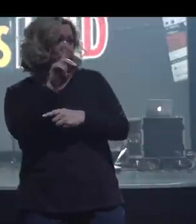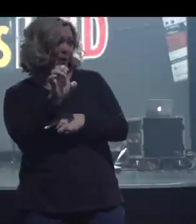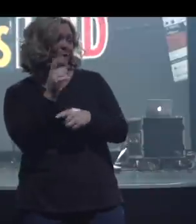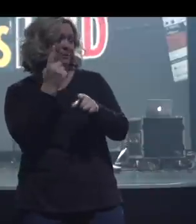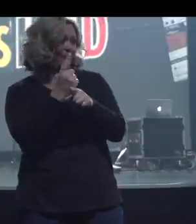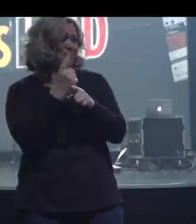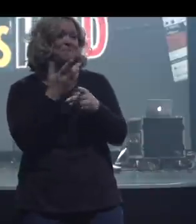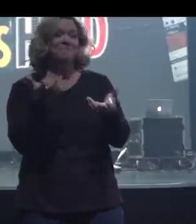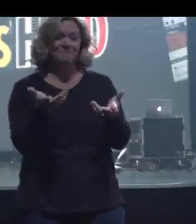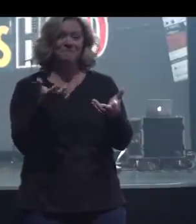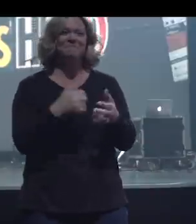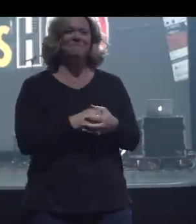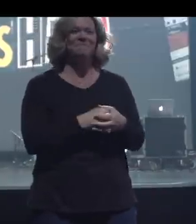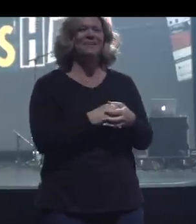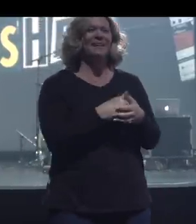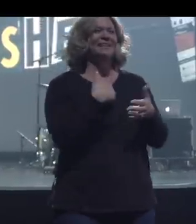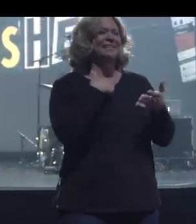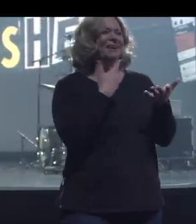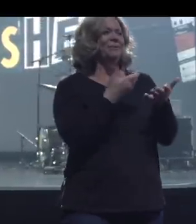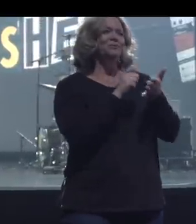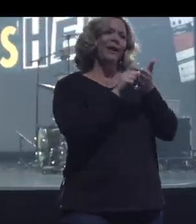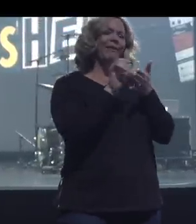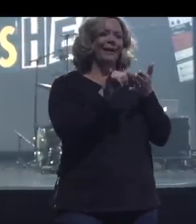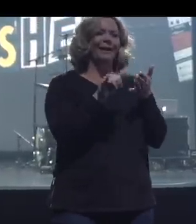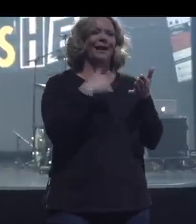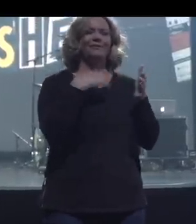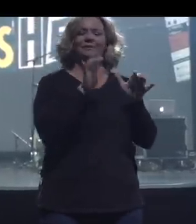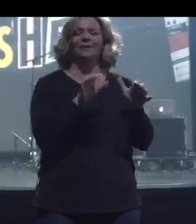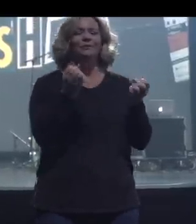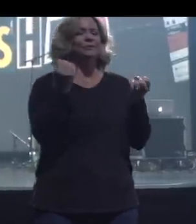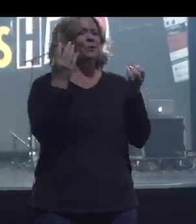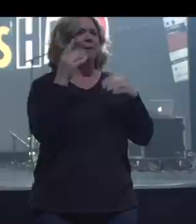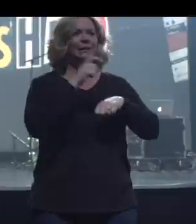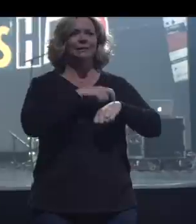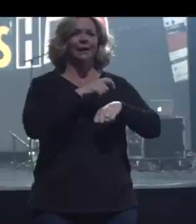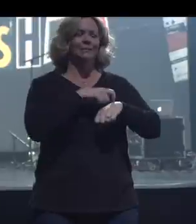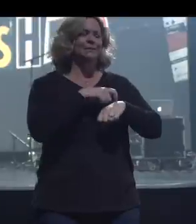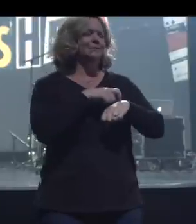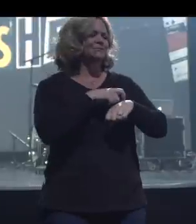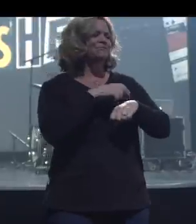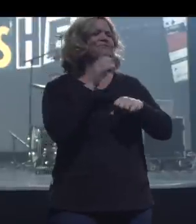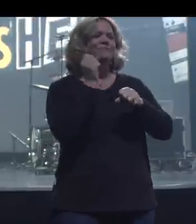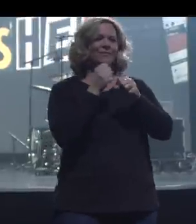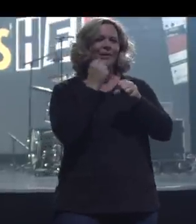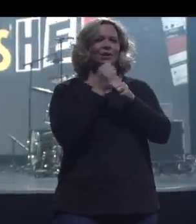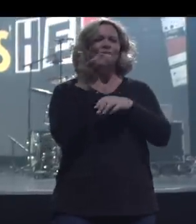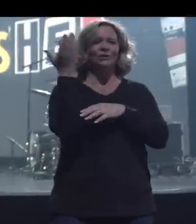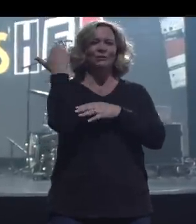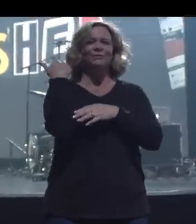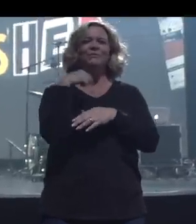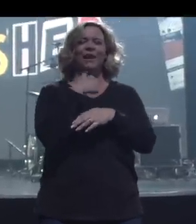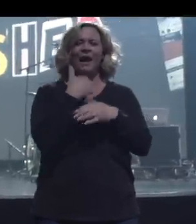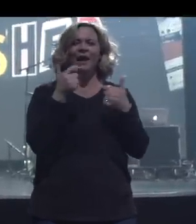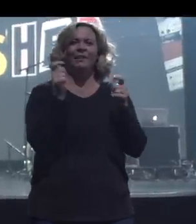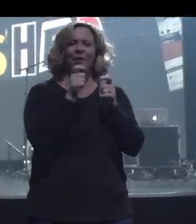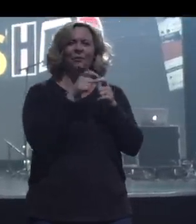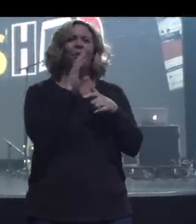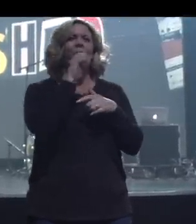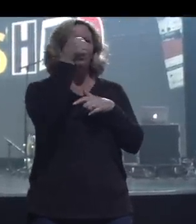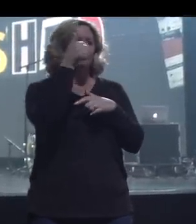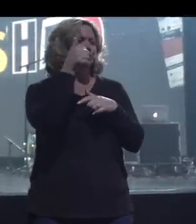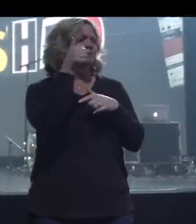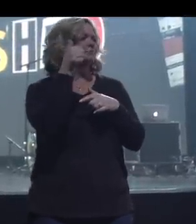I'll just be really transparent. I was writing this and I was thinking, I've done this so many times. In fact, this was years ago. I had a little bit older